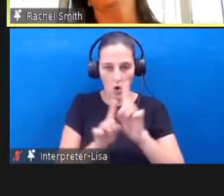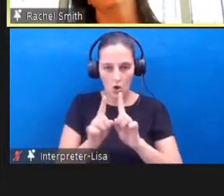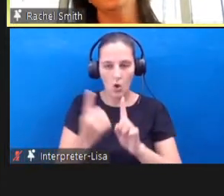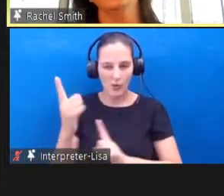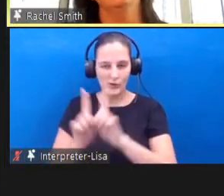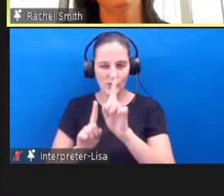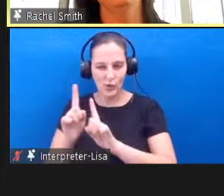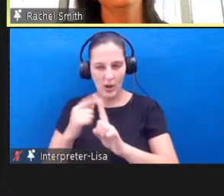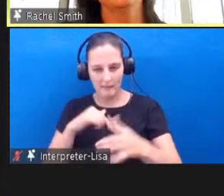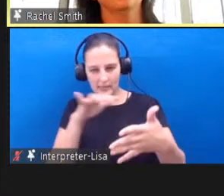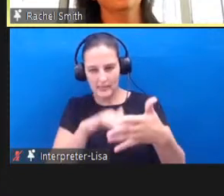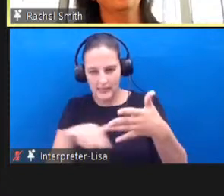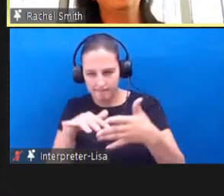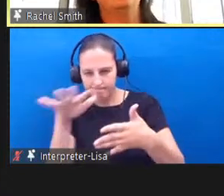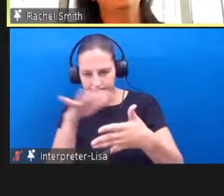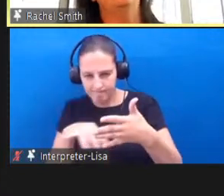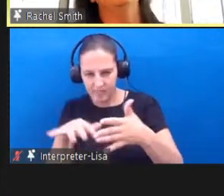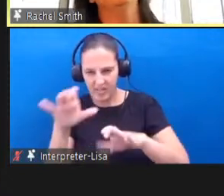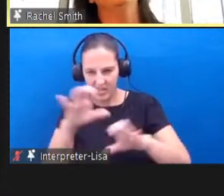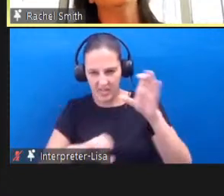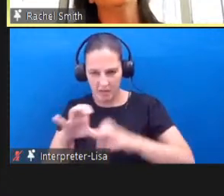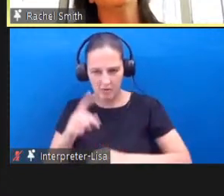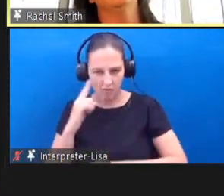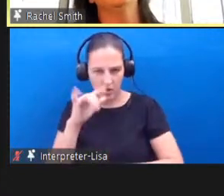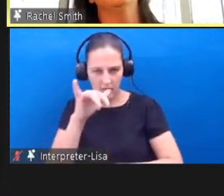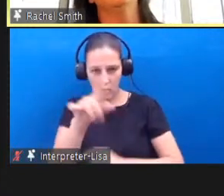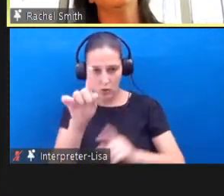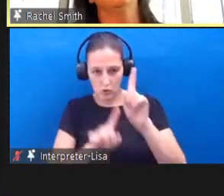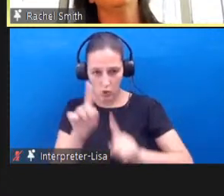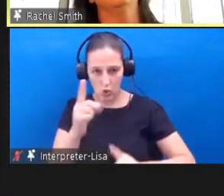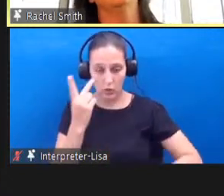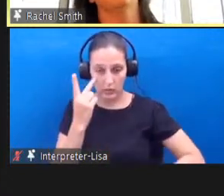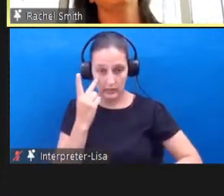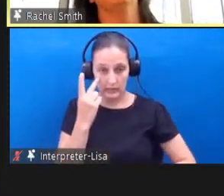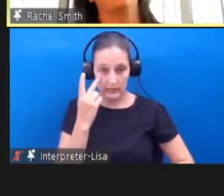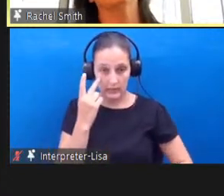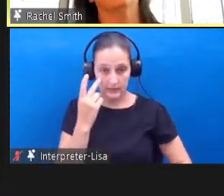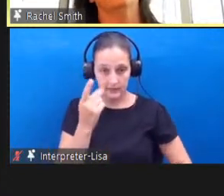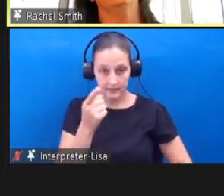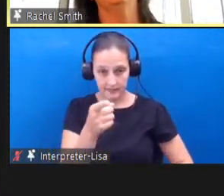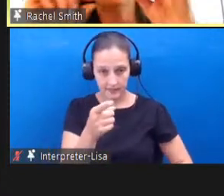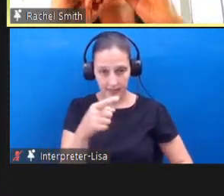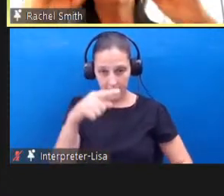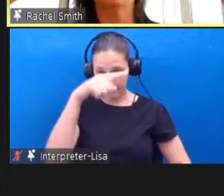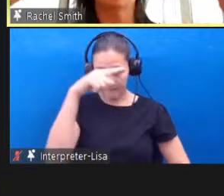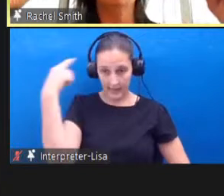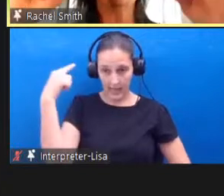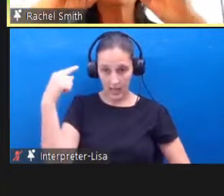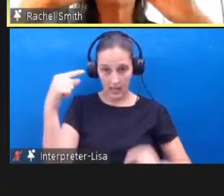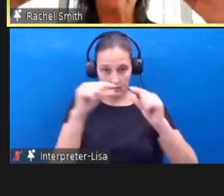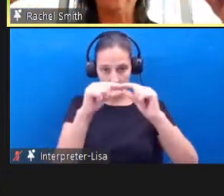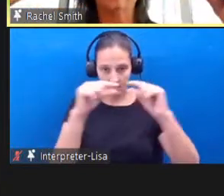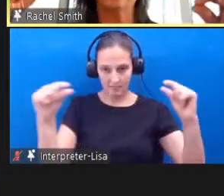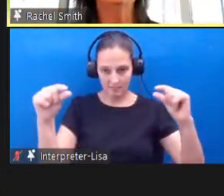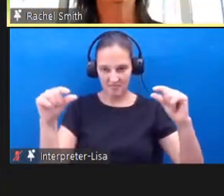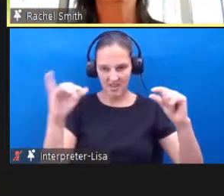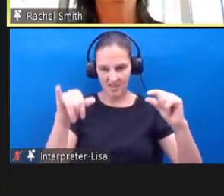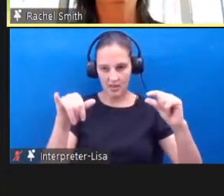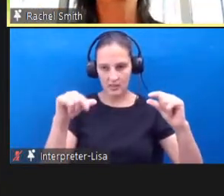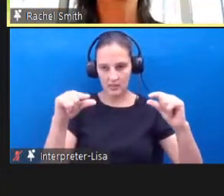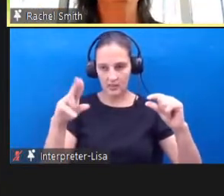looking at the chemistry of this star. And here you can just see this black line is the telescope. It's called the